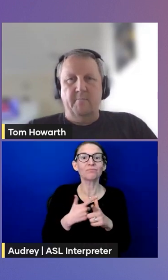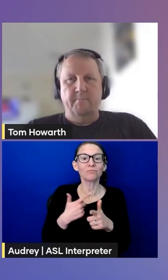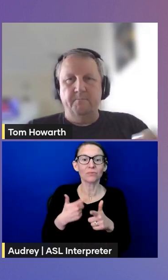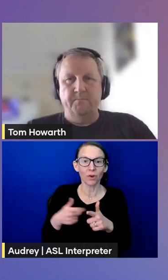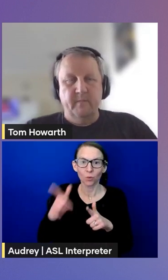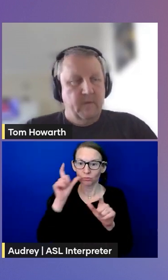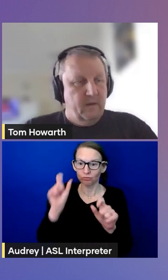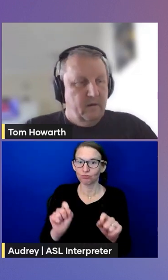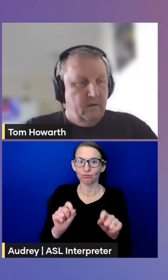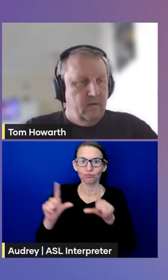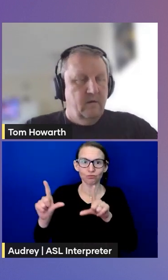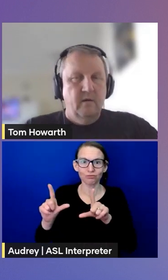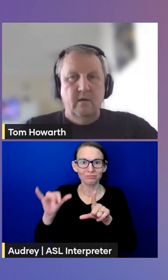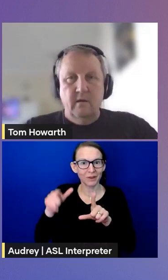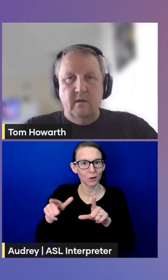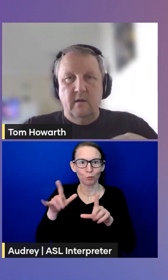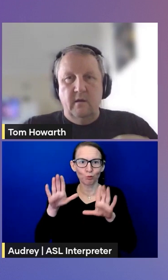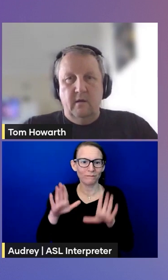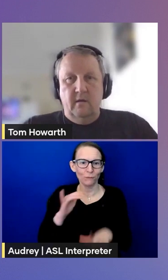WinRM.